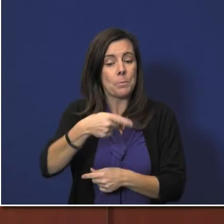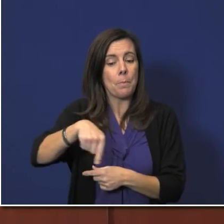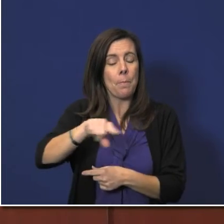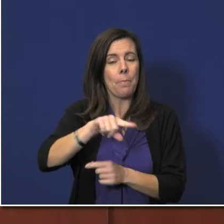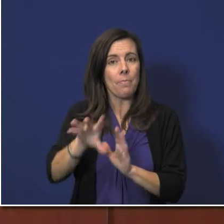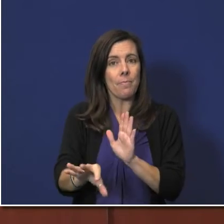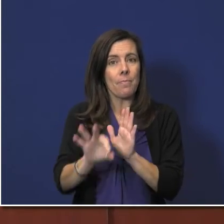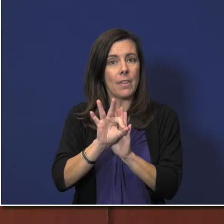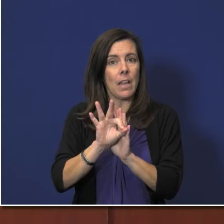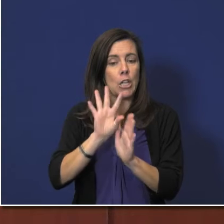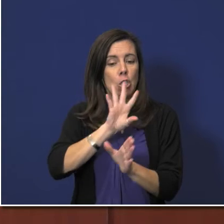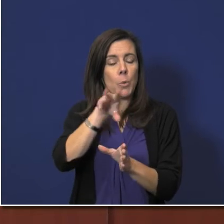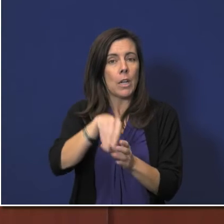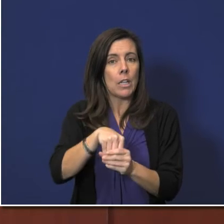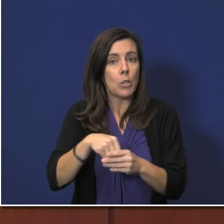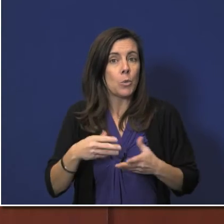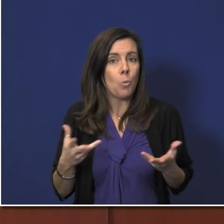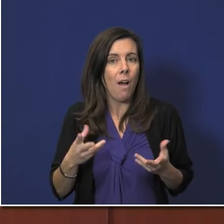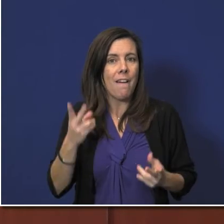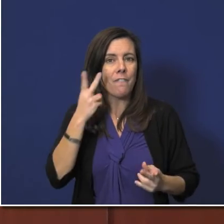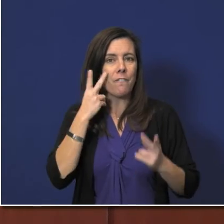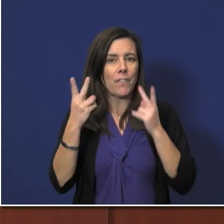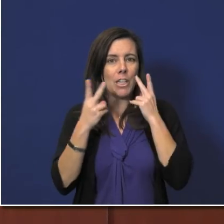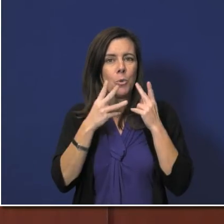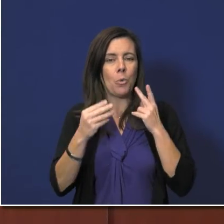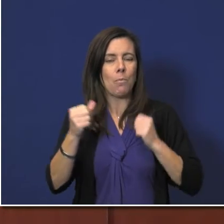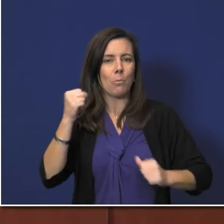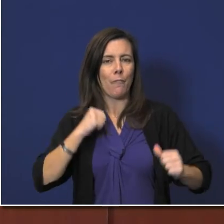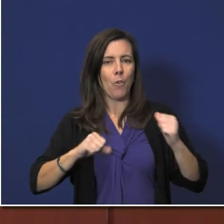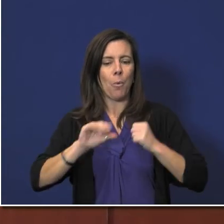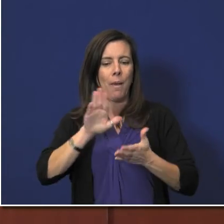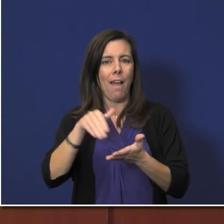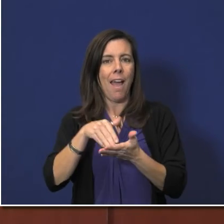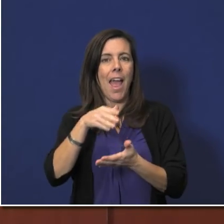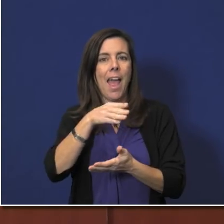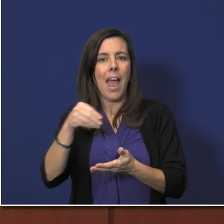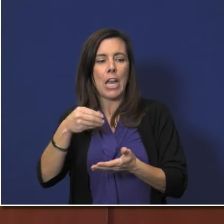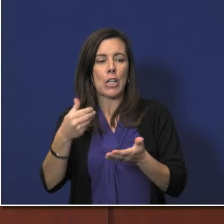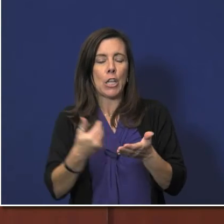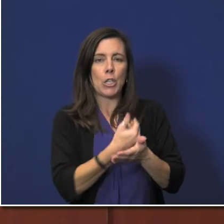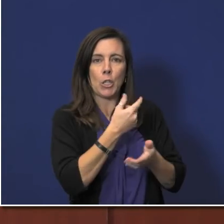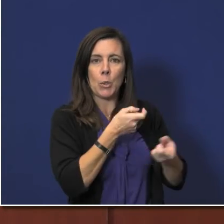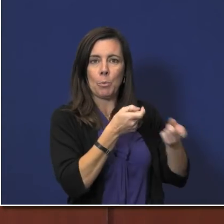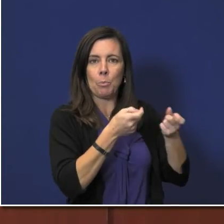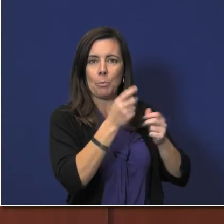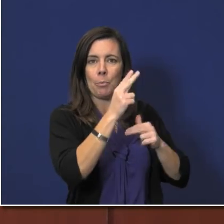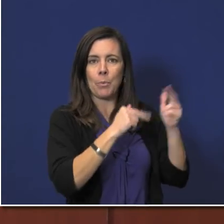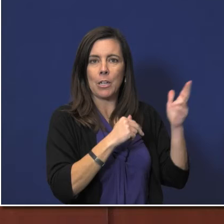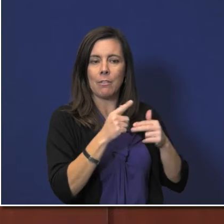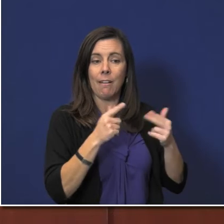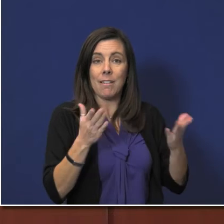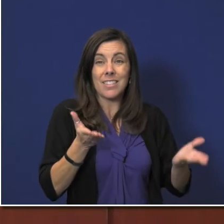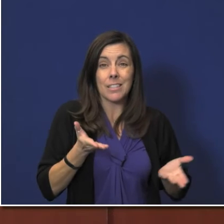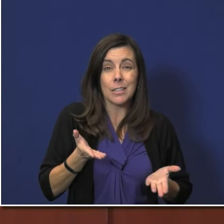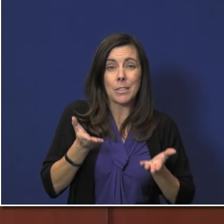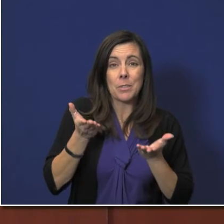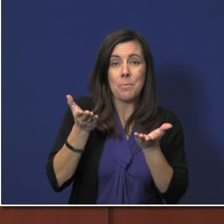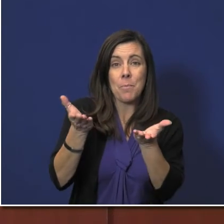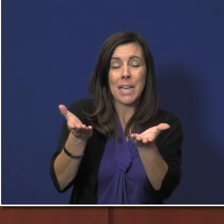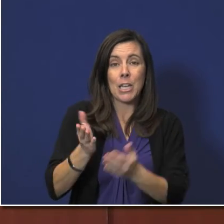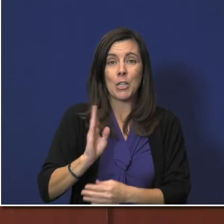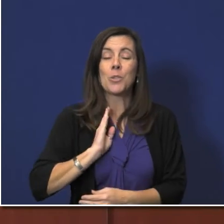chose to include the Visual and Performing Arts Center and a new administration building, and submitted that to our